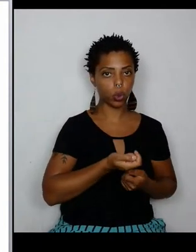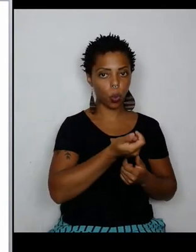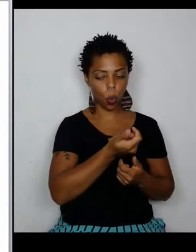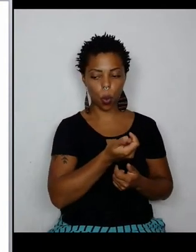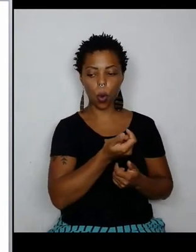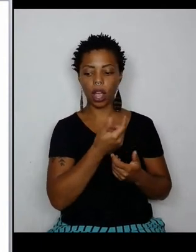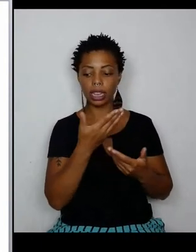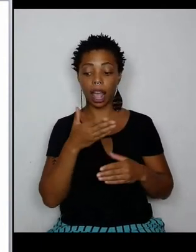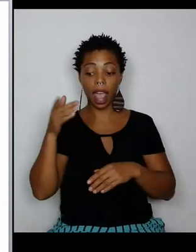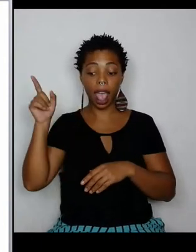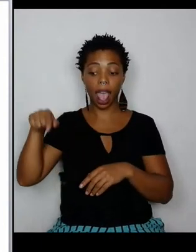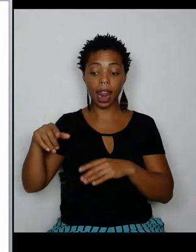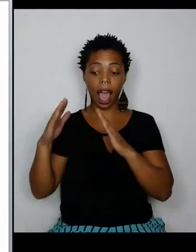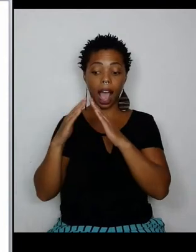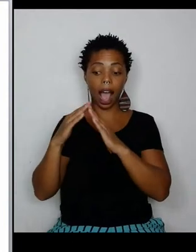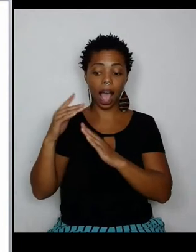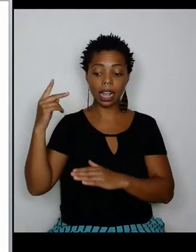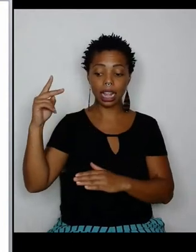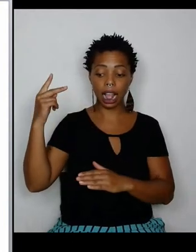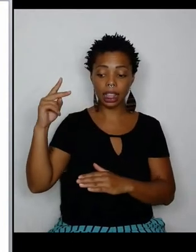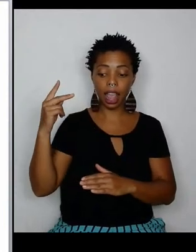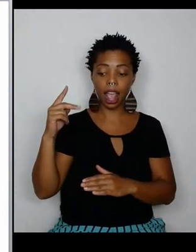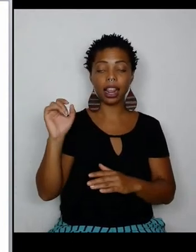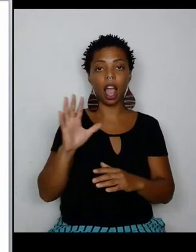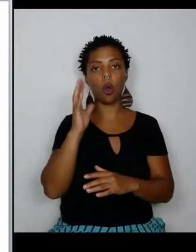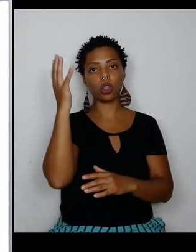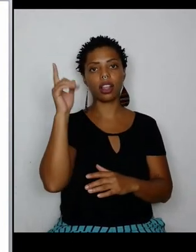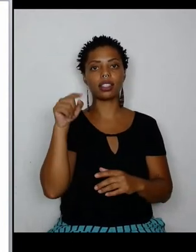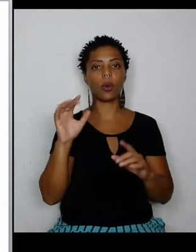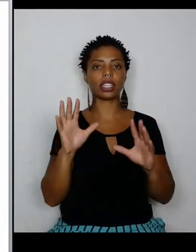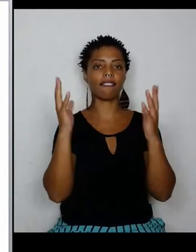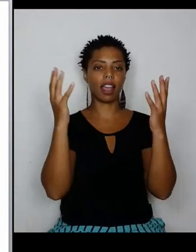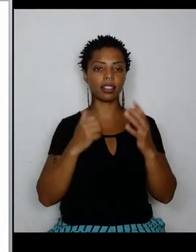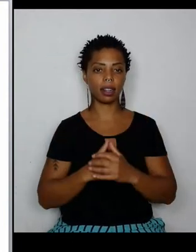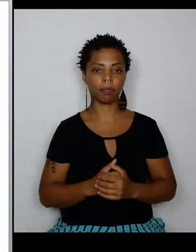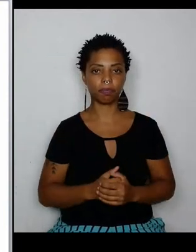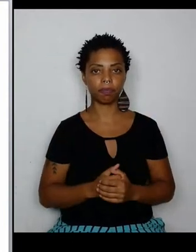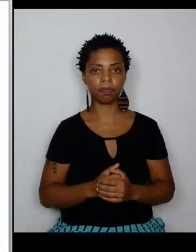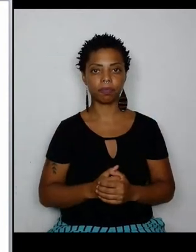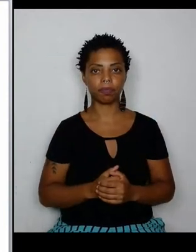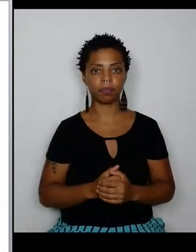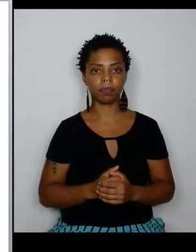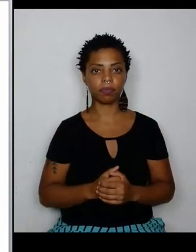donated the funds to acquire this picture